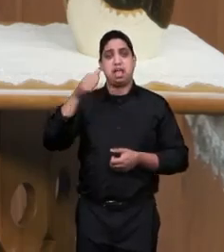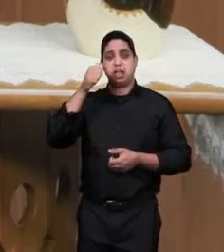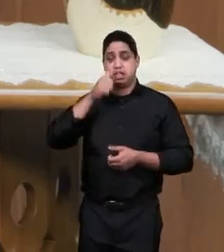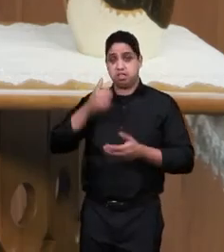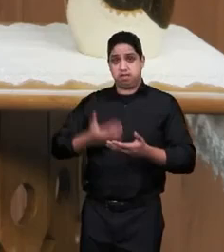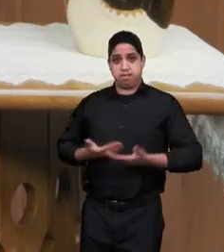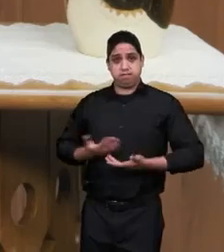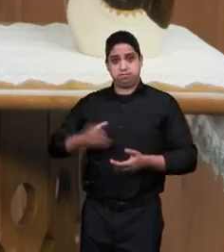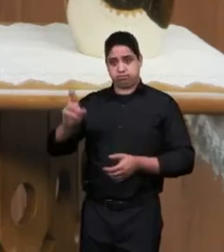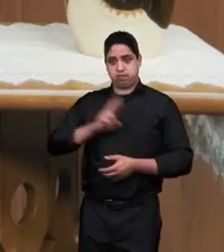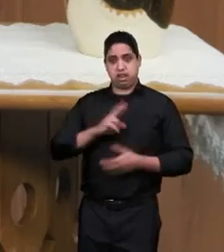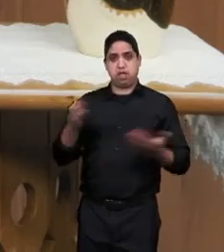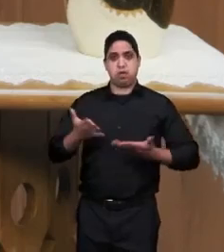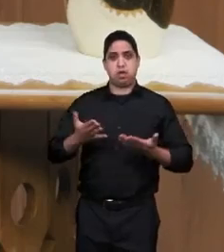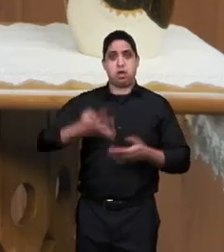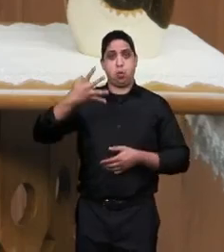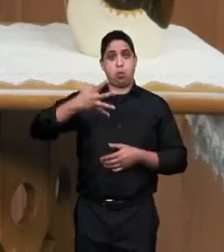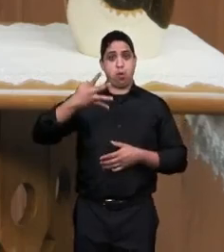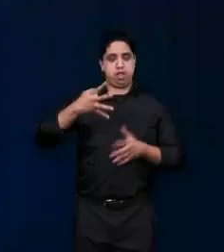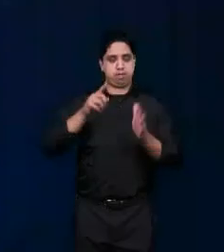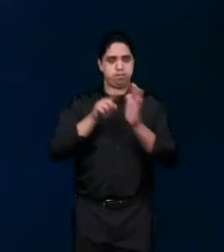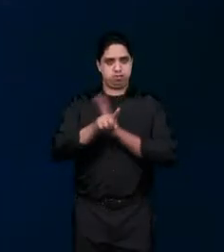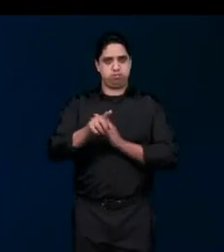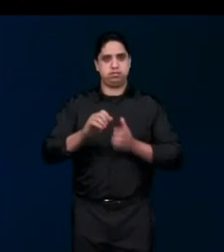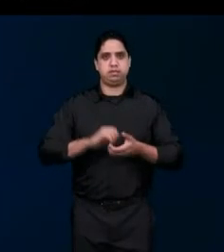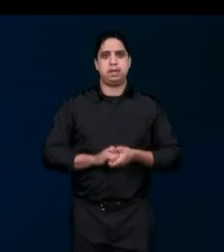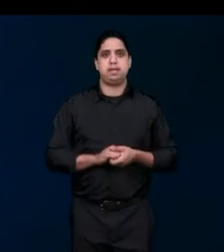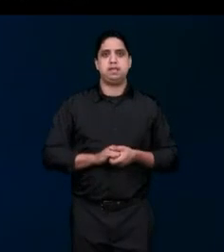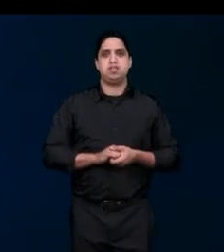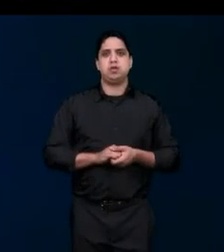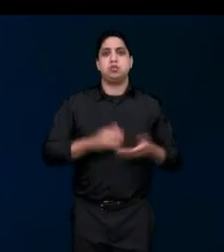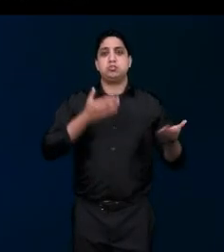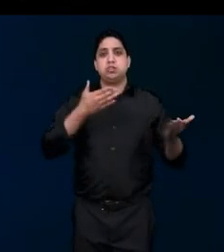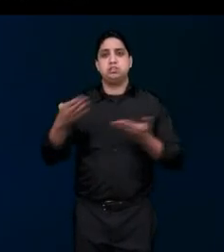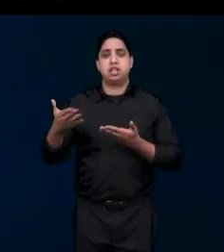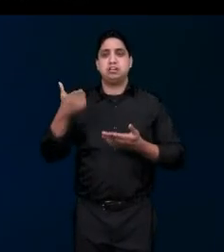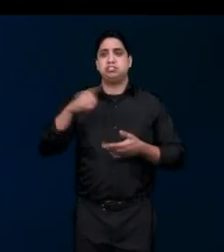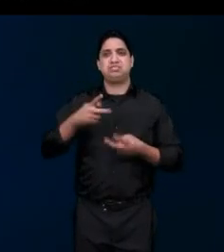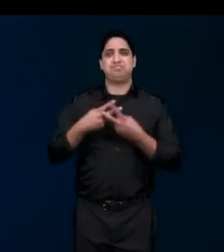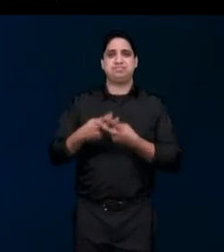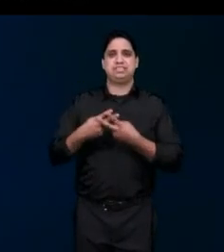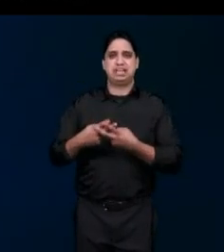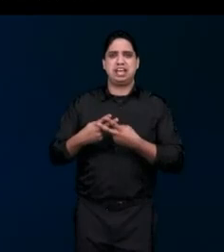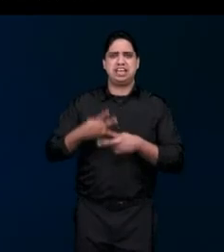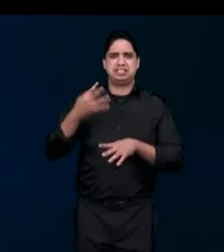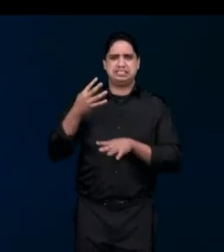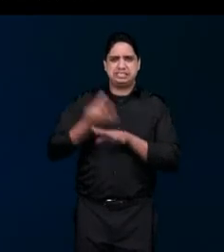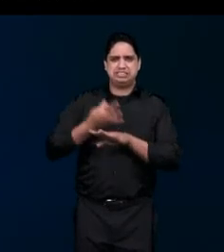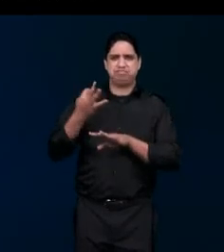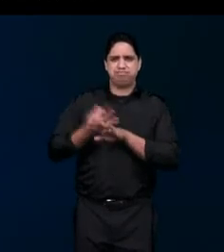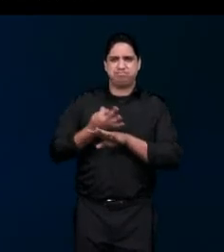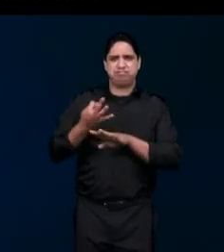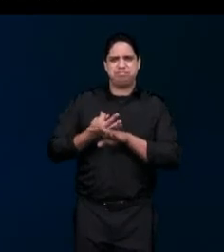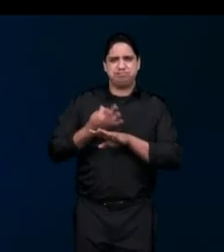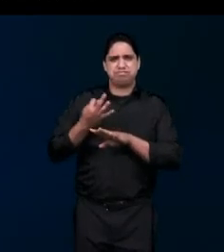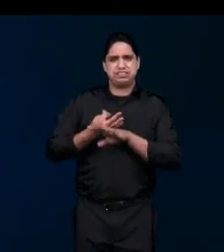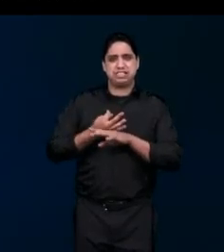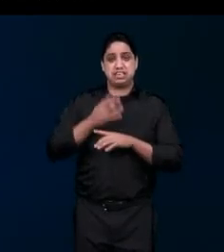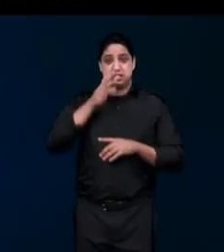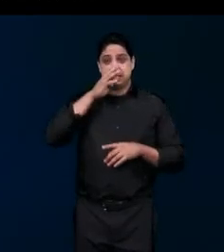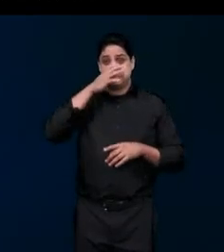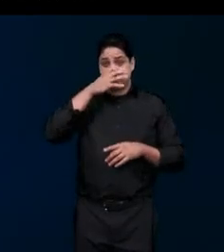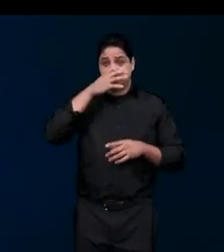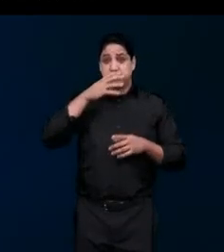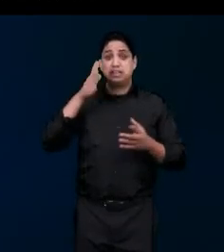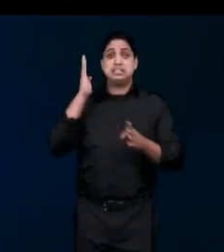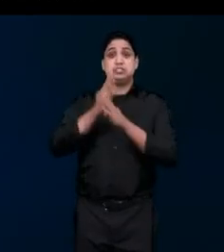this answer to this fourth and last question. The guests did not have the patience and perseverance to decipher the riddle using threats